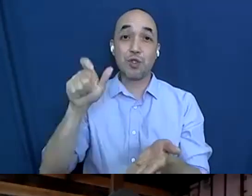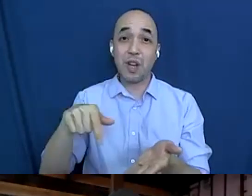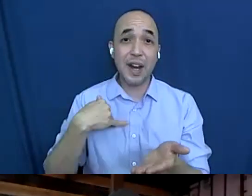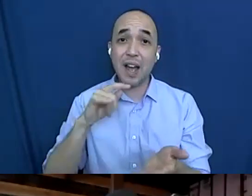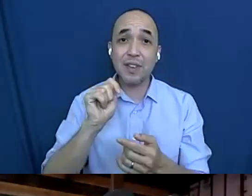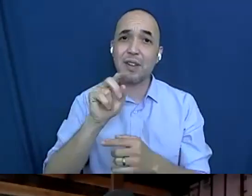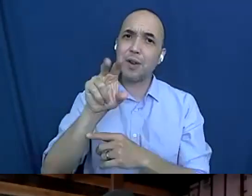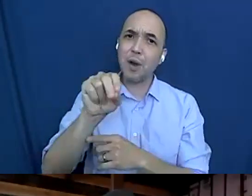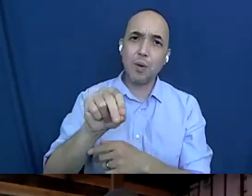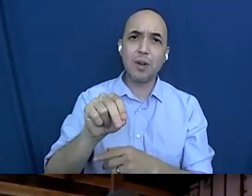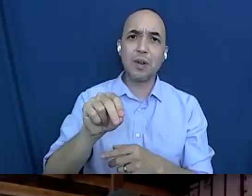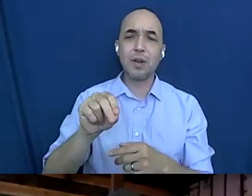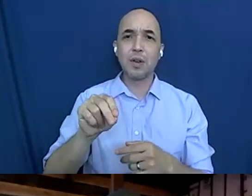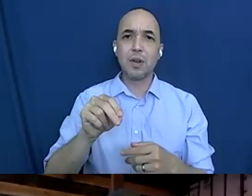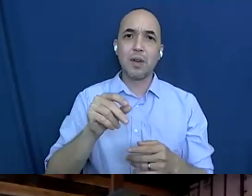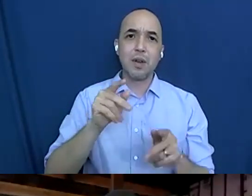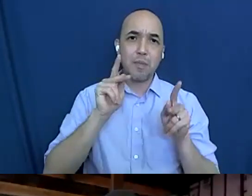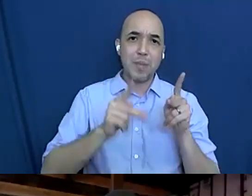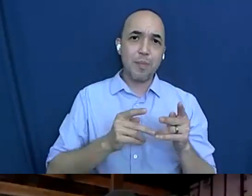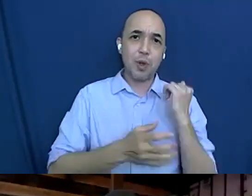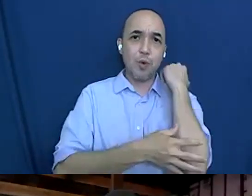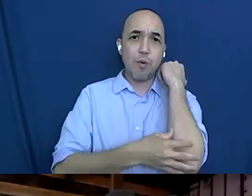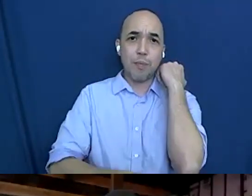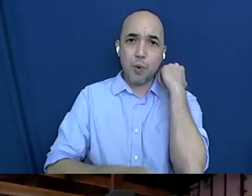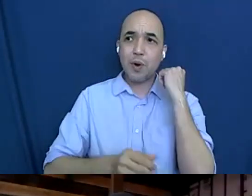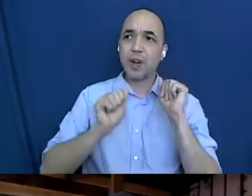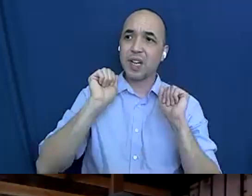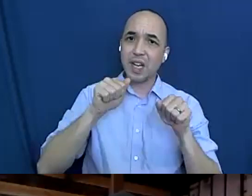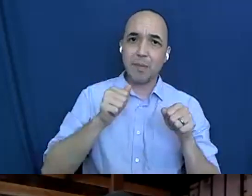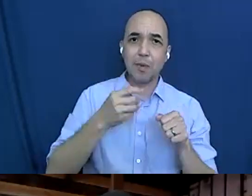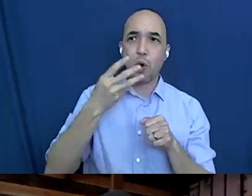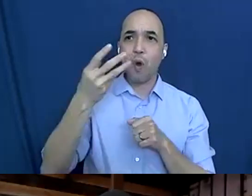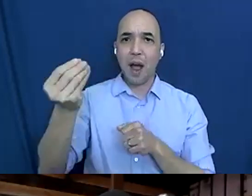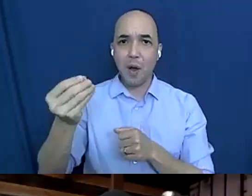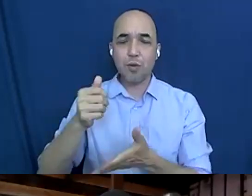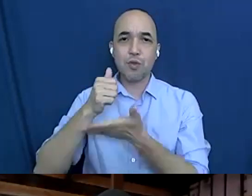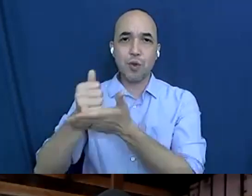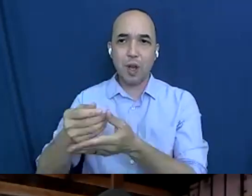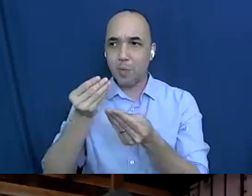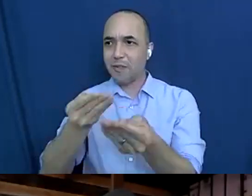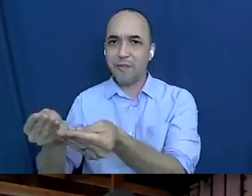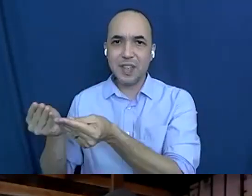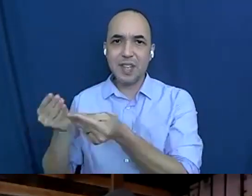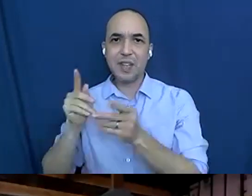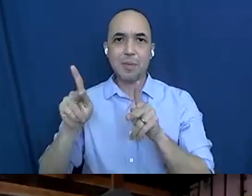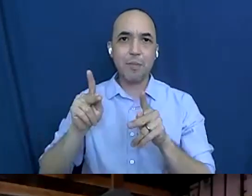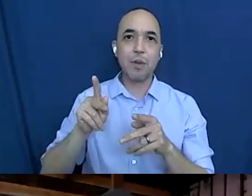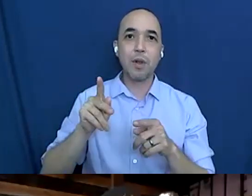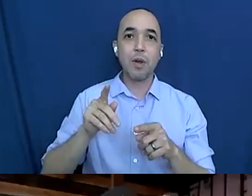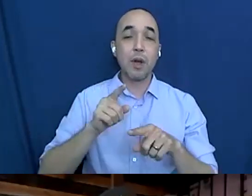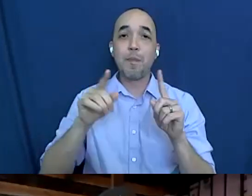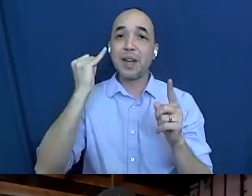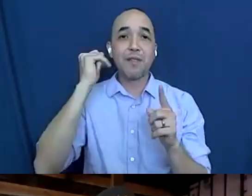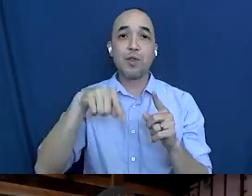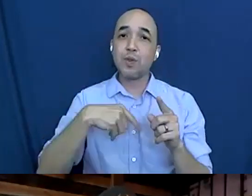almost be homeless yourself, but you couldn't afford horseback riding lessons. Does that mean you don't deserve them? No, it just means you couldn't afford them. Well, I